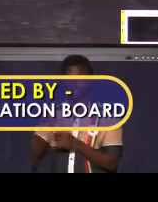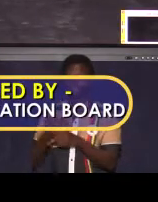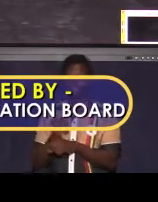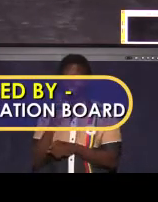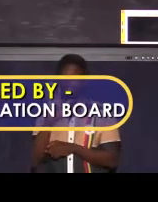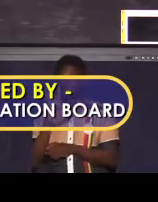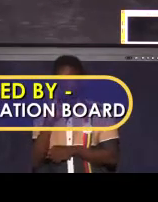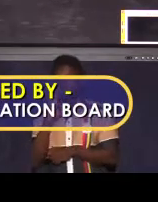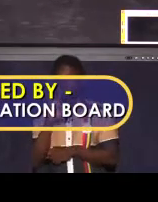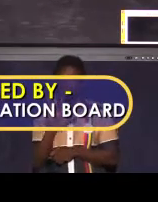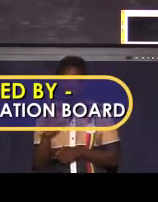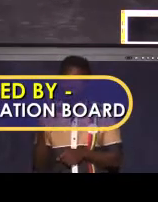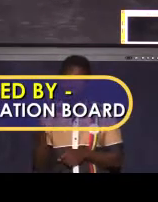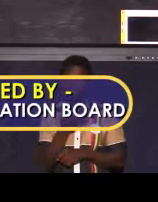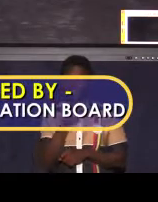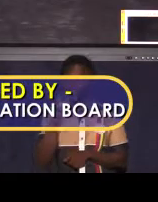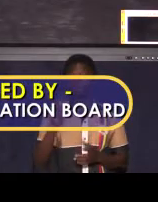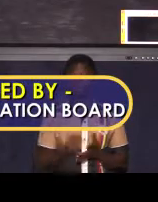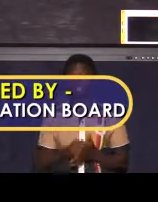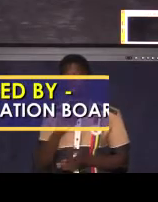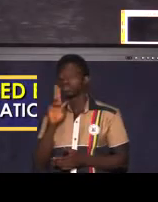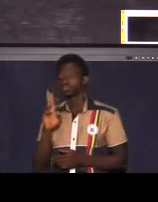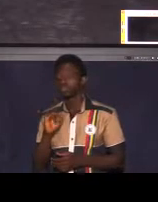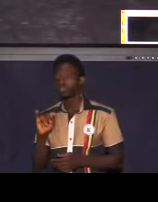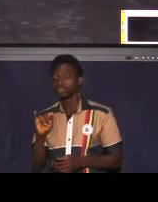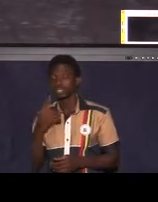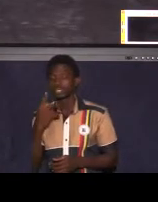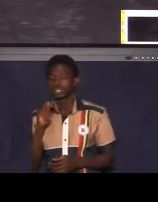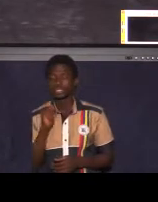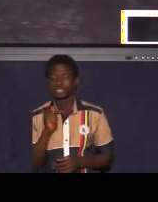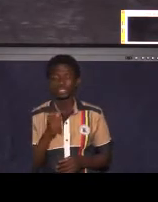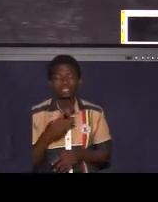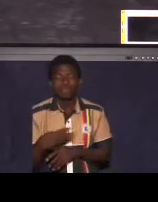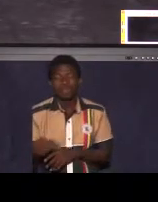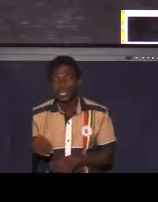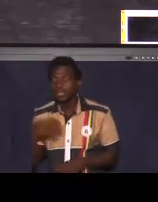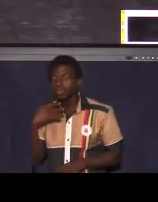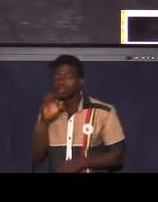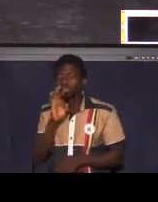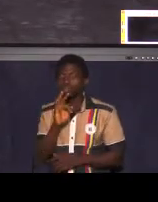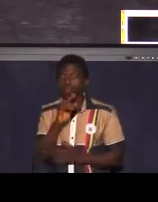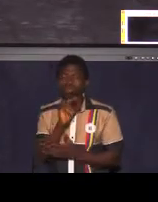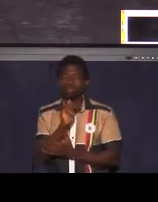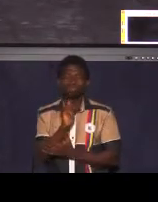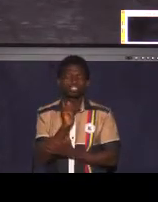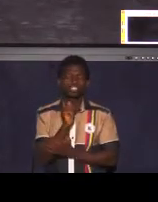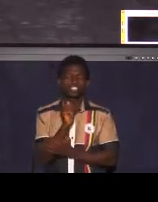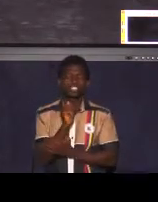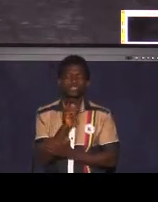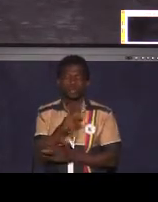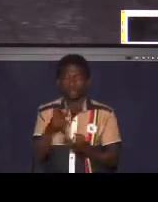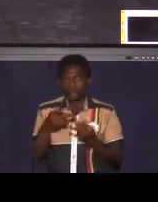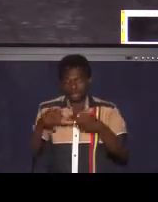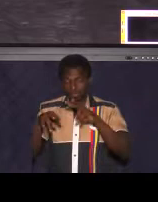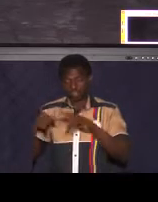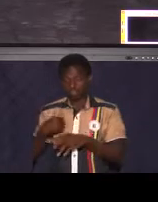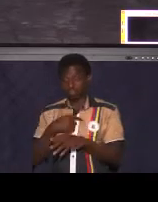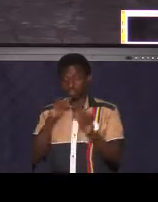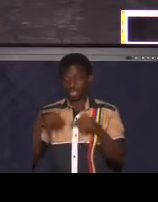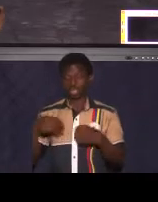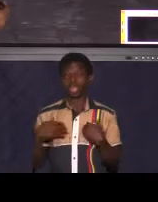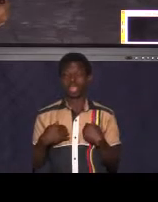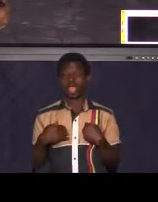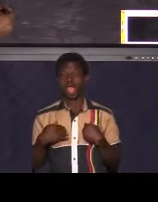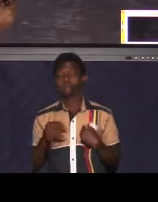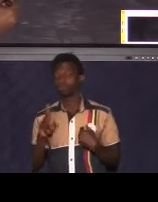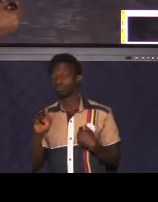multiplying this, we get 525 over 1,000. Now, using the method of the place value, we